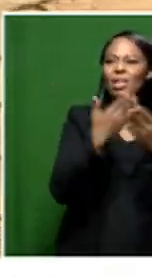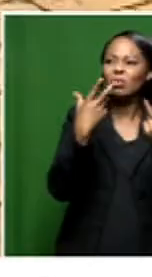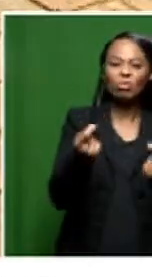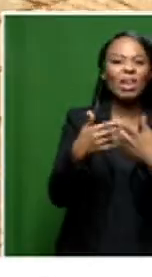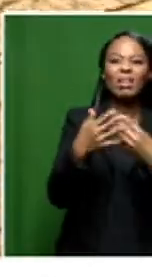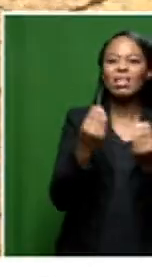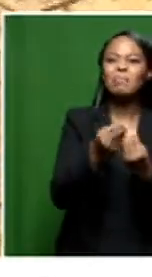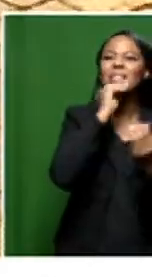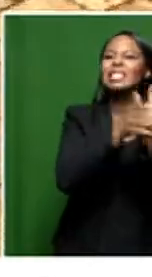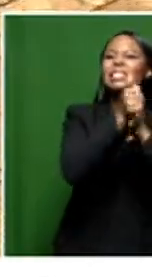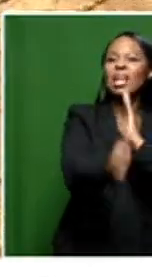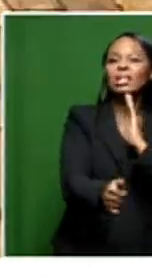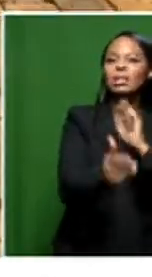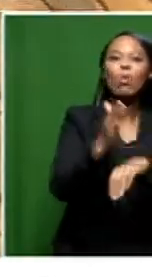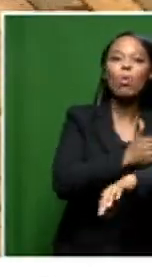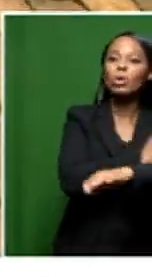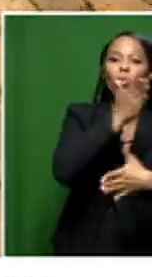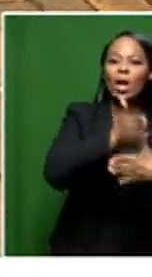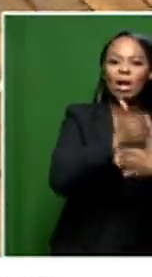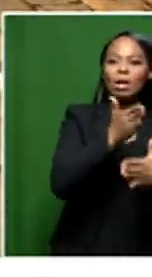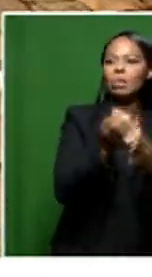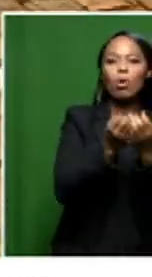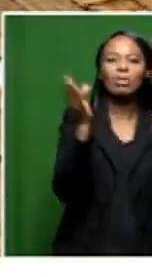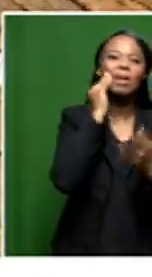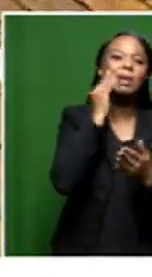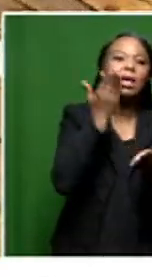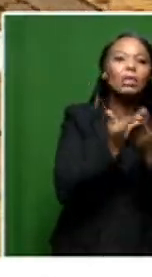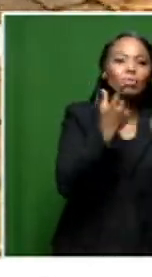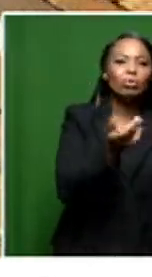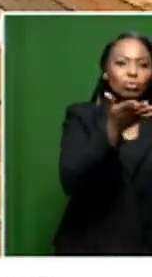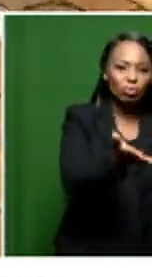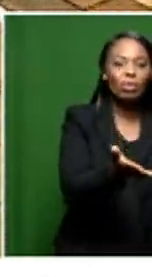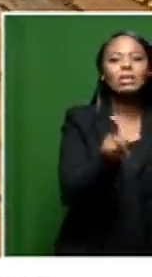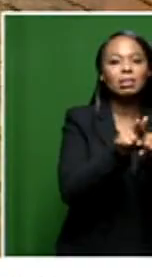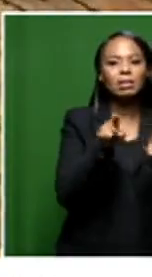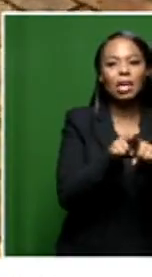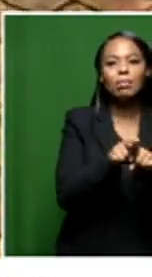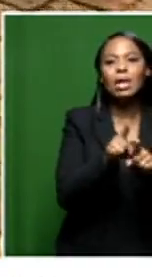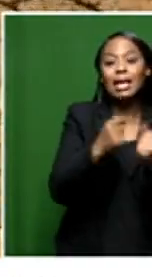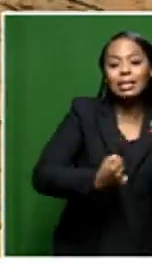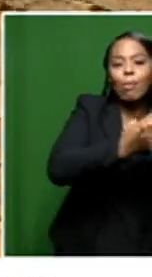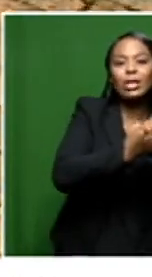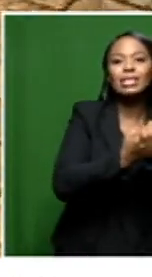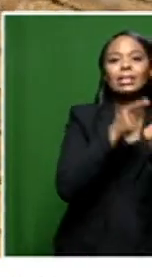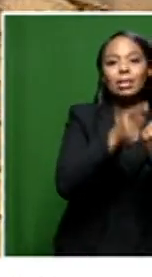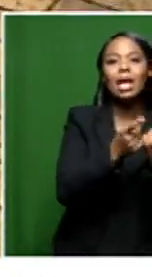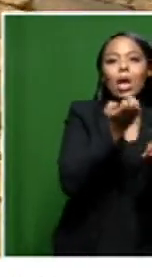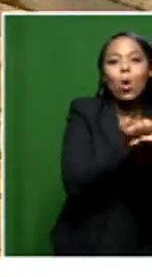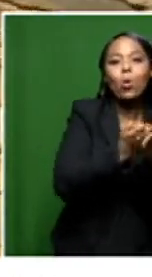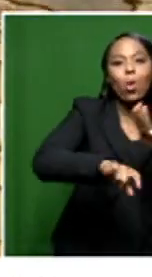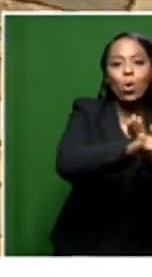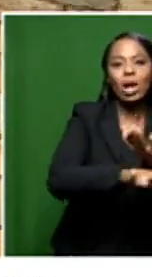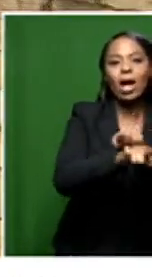these are skills, welding and woodwork are known all around the world. And it's actually able to then boost the local economy in any country that it's deployed